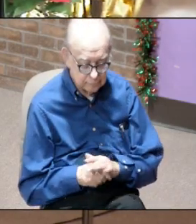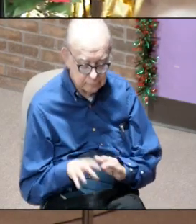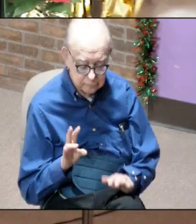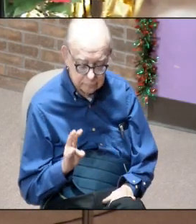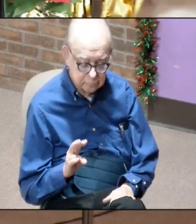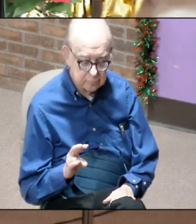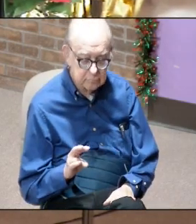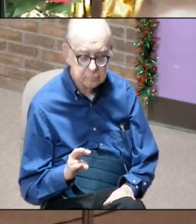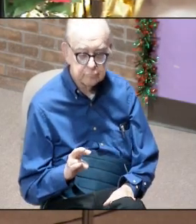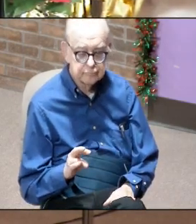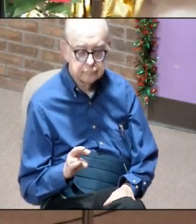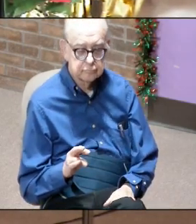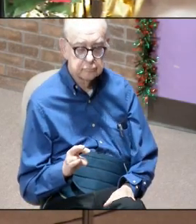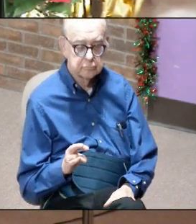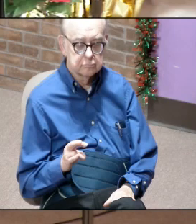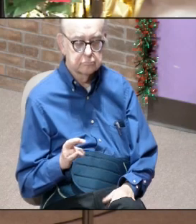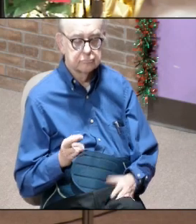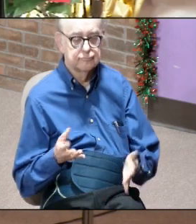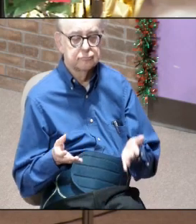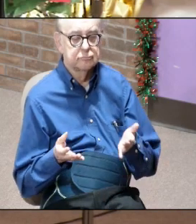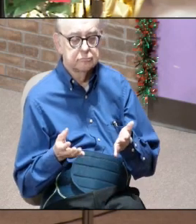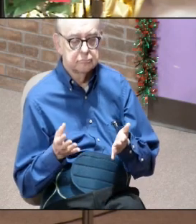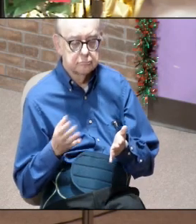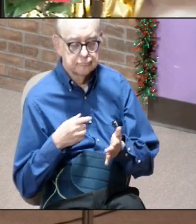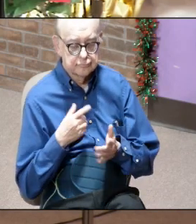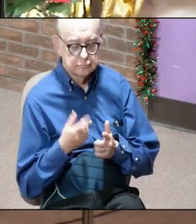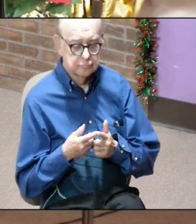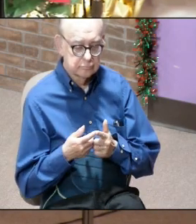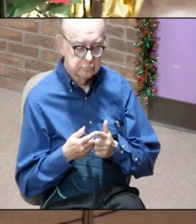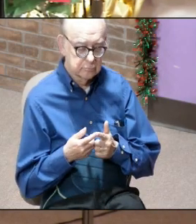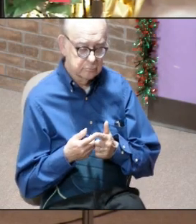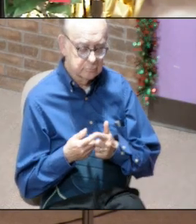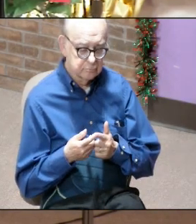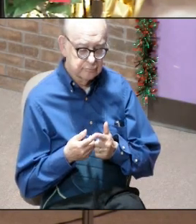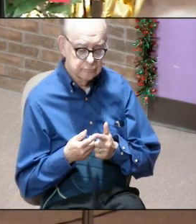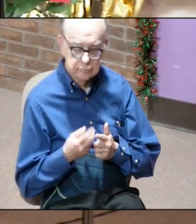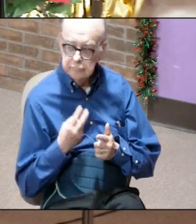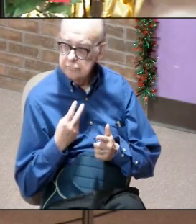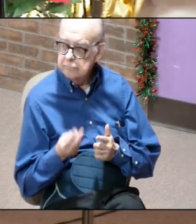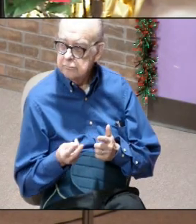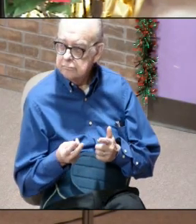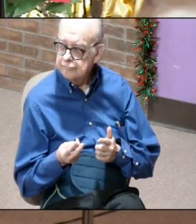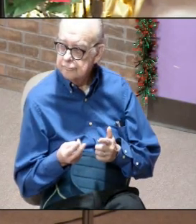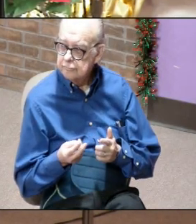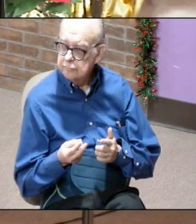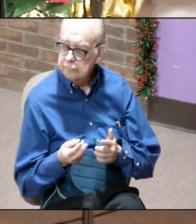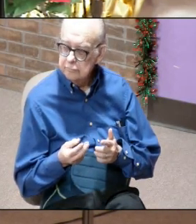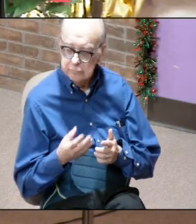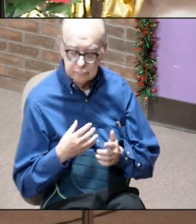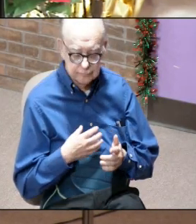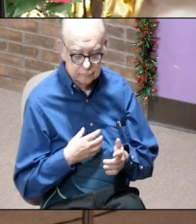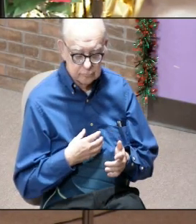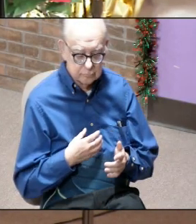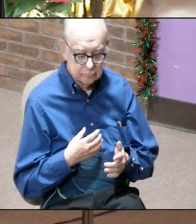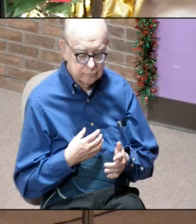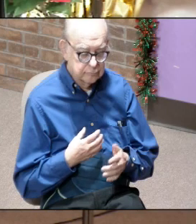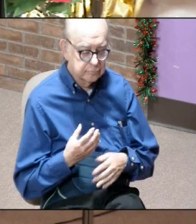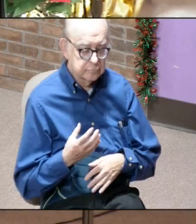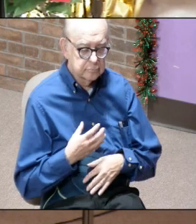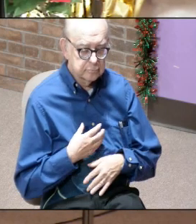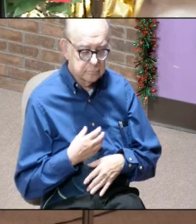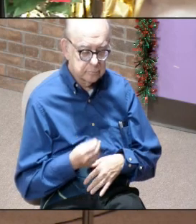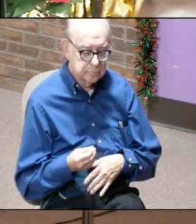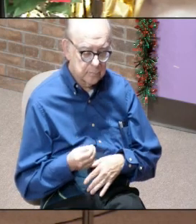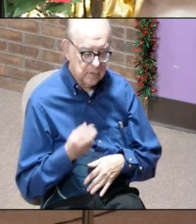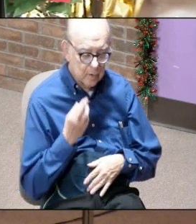7. He said, then we've seen a white horse, a red horse, a black horse.